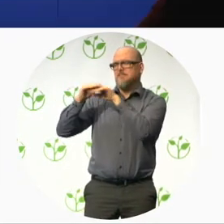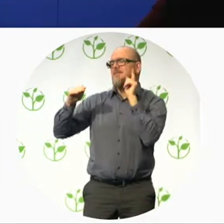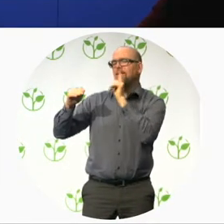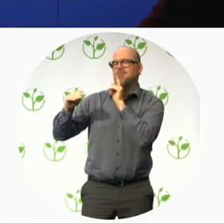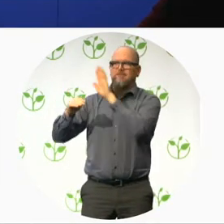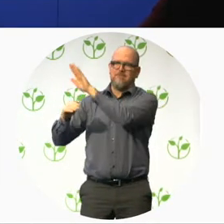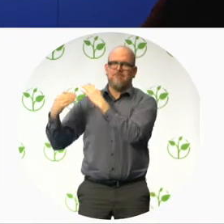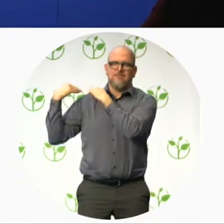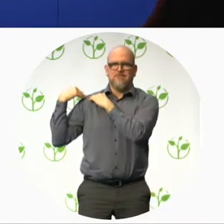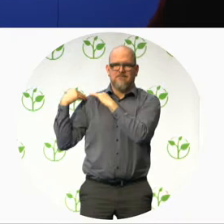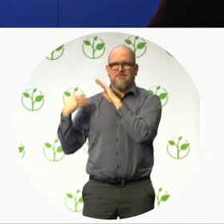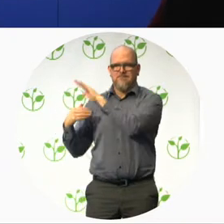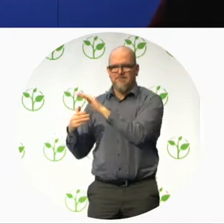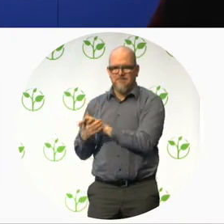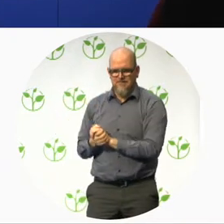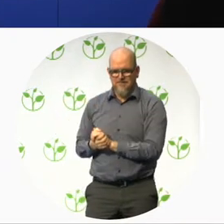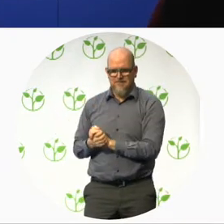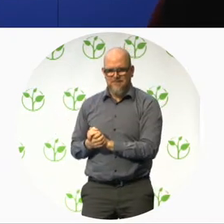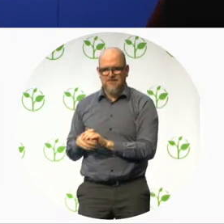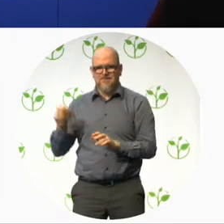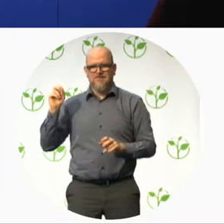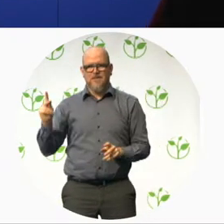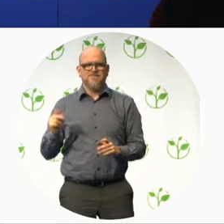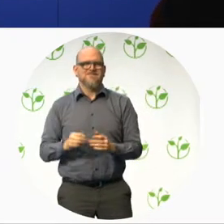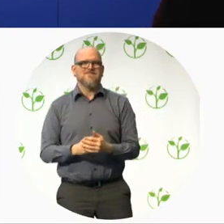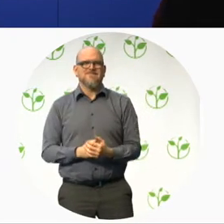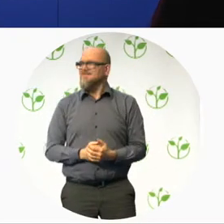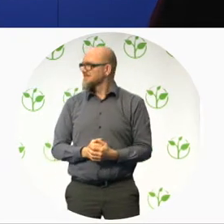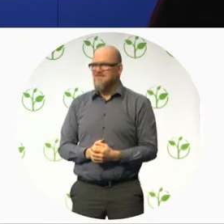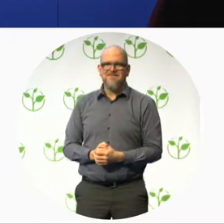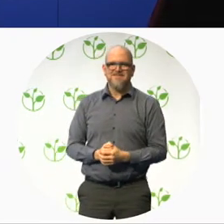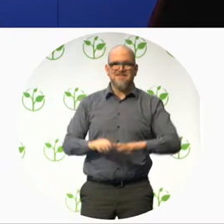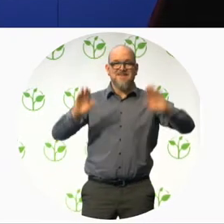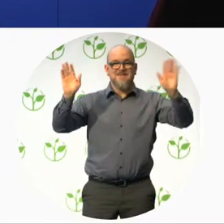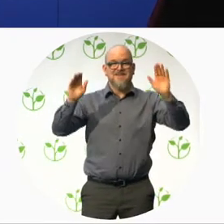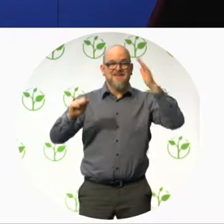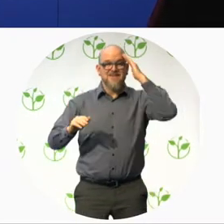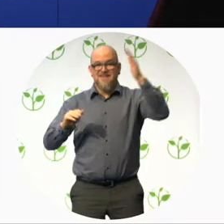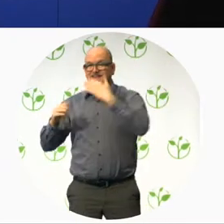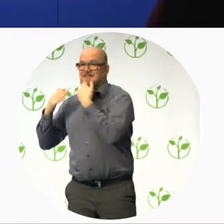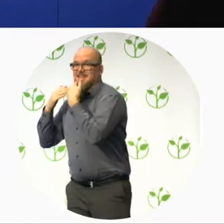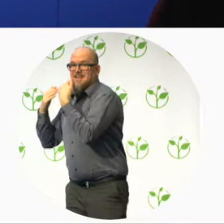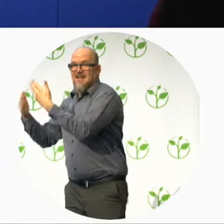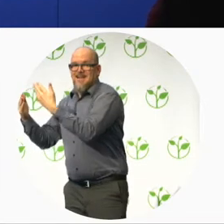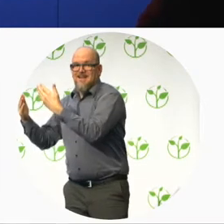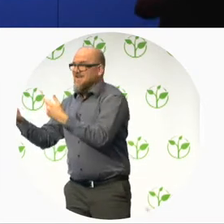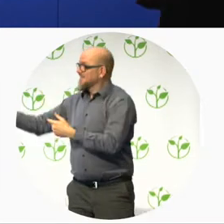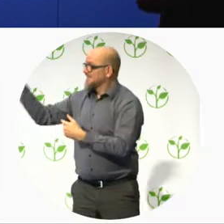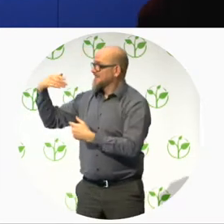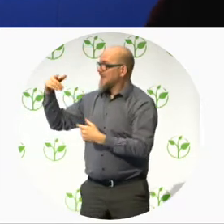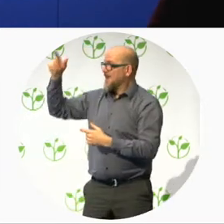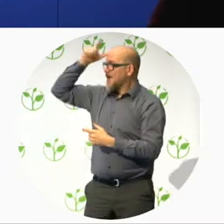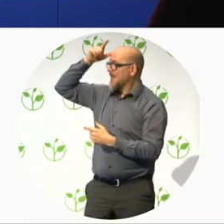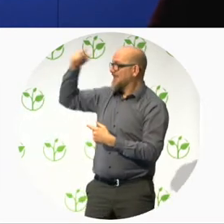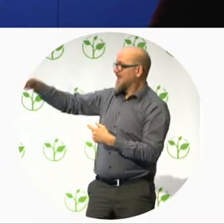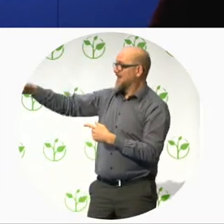Joanna. Lorenzo, you can come to Jordan. We are a telco, and we can support such initiative. Great afternoon,